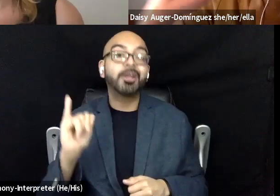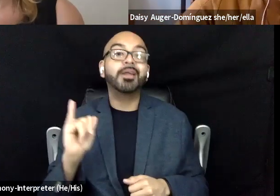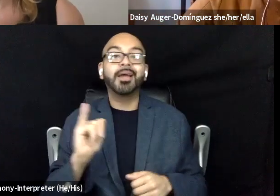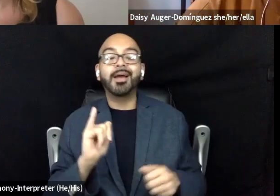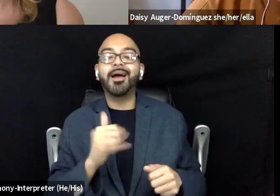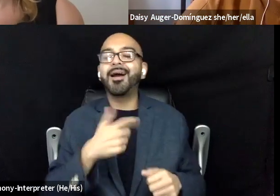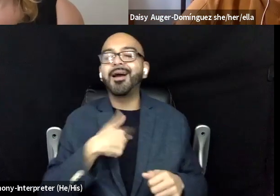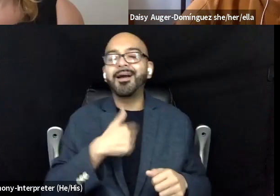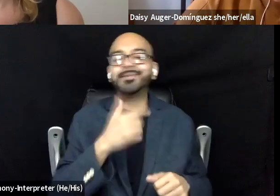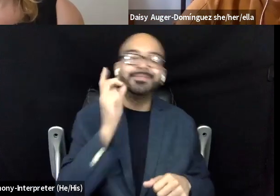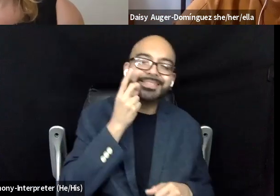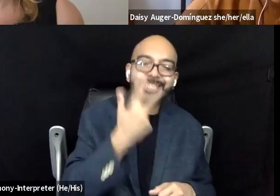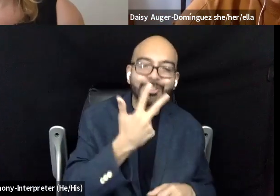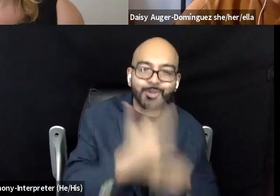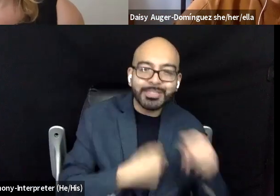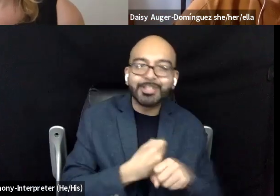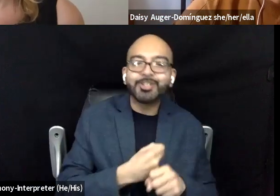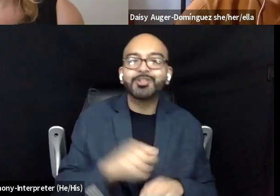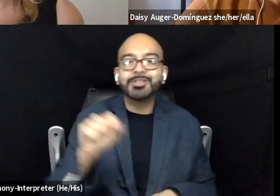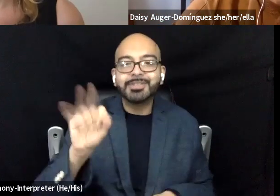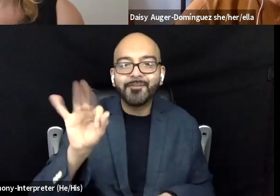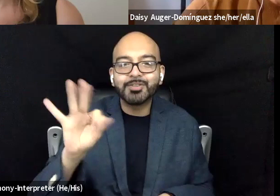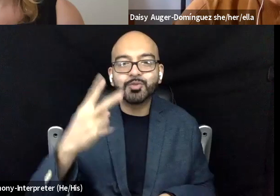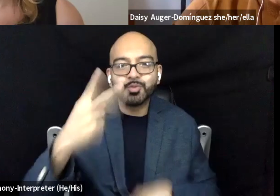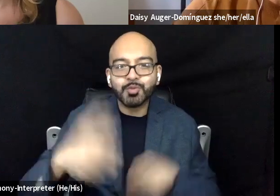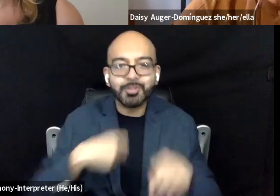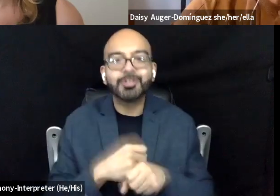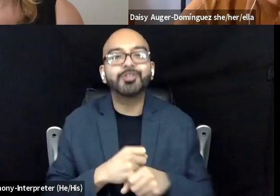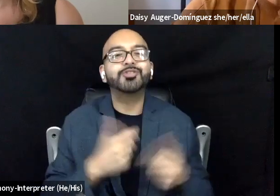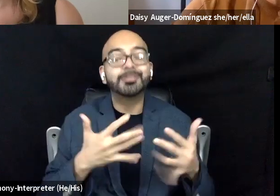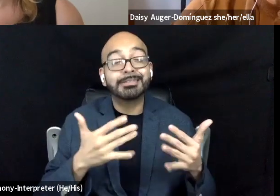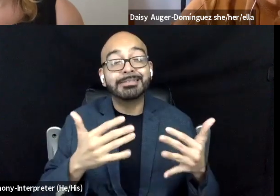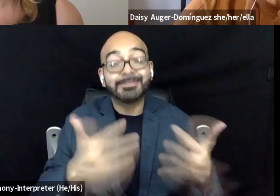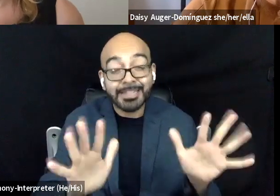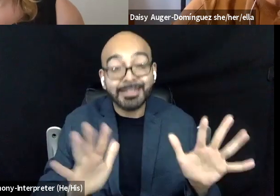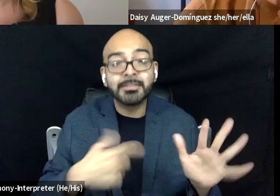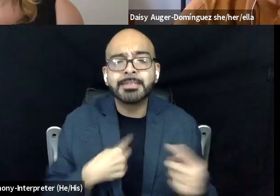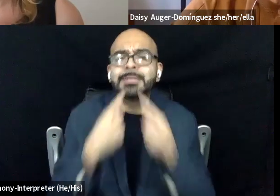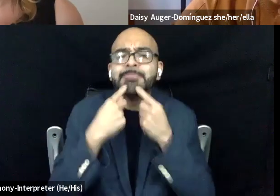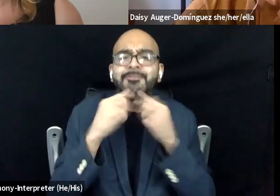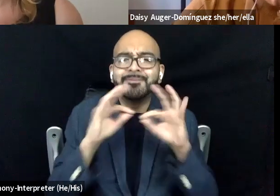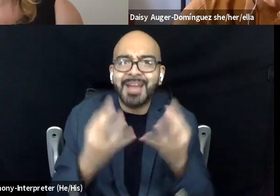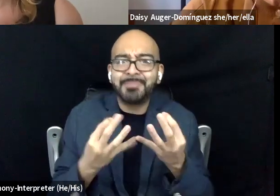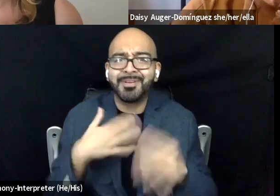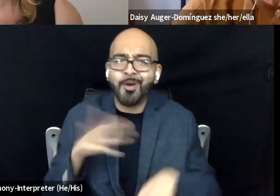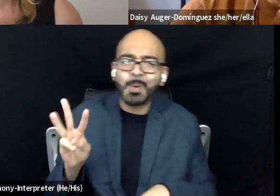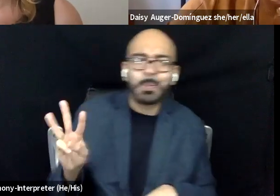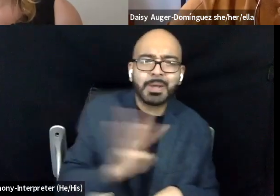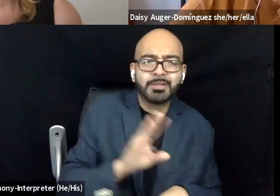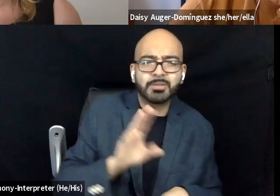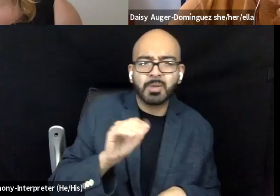Francisco for two, I really desperately missed my family. And you're on the West Coast and you're Caribbean, it makes it really hard to go